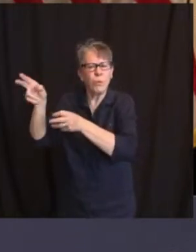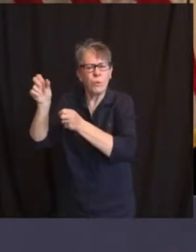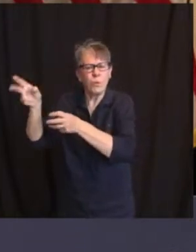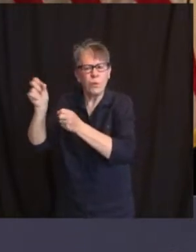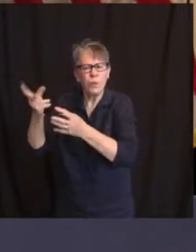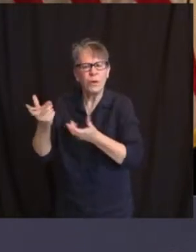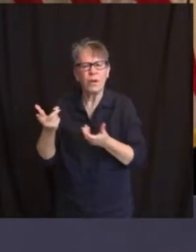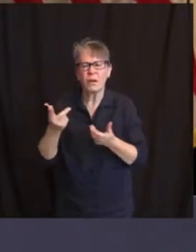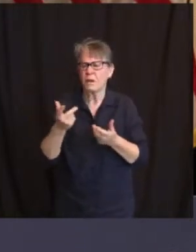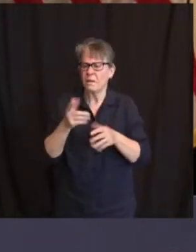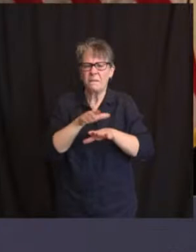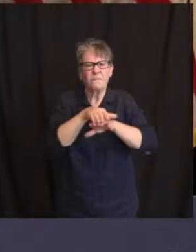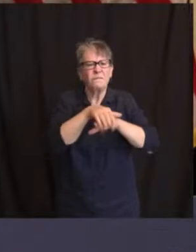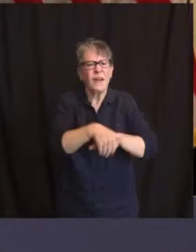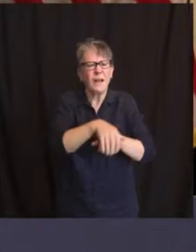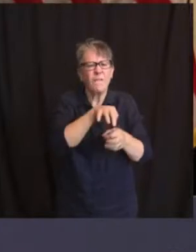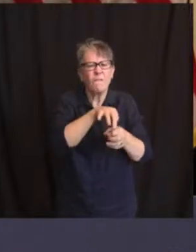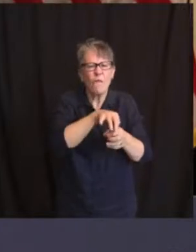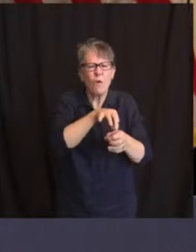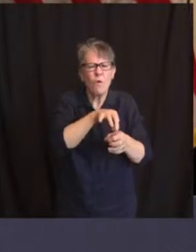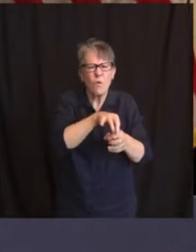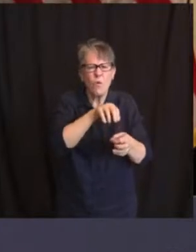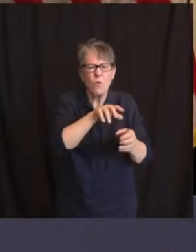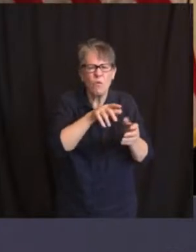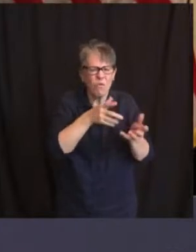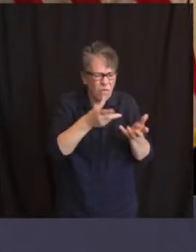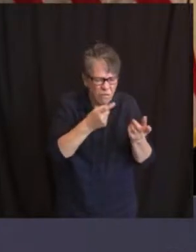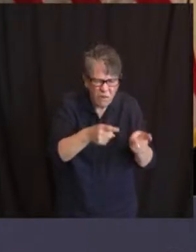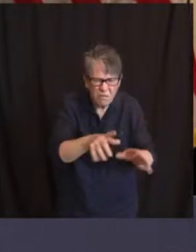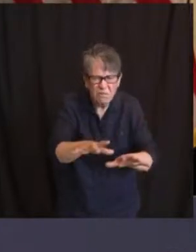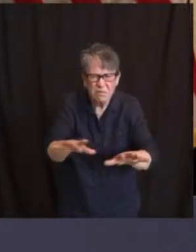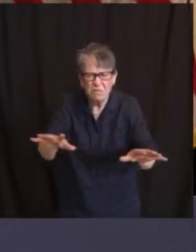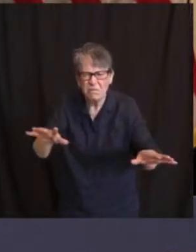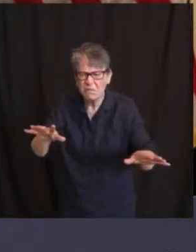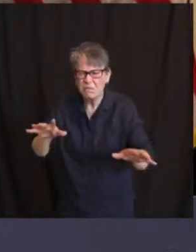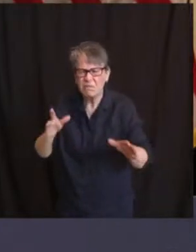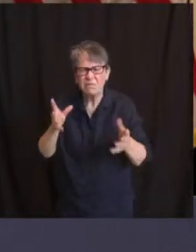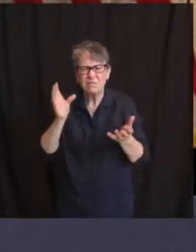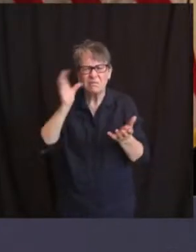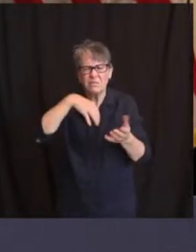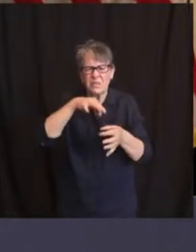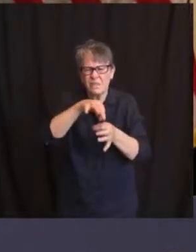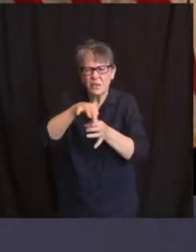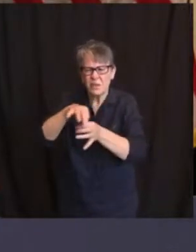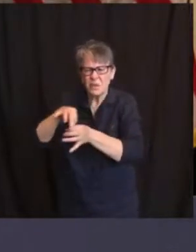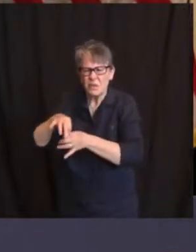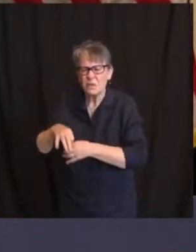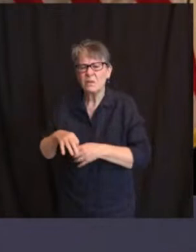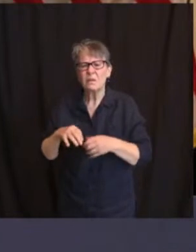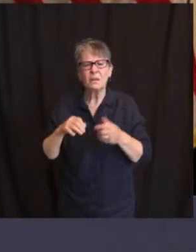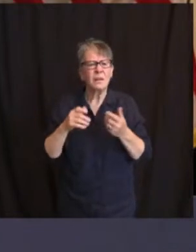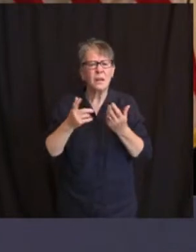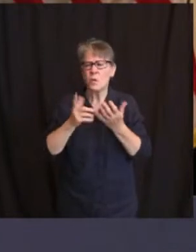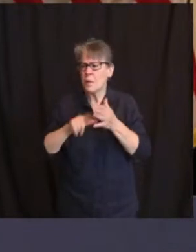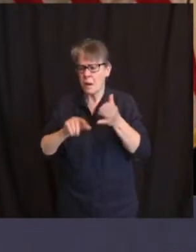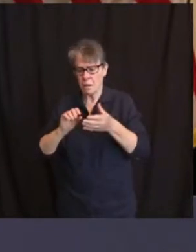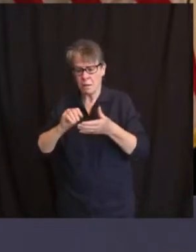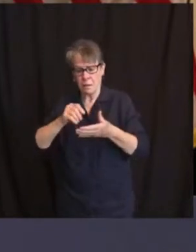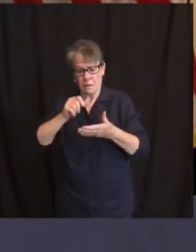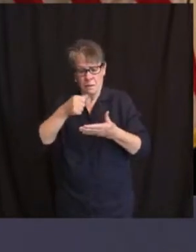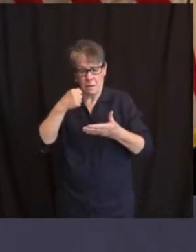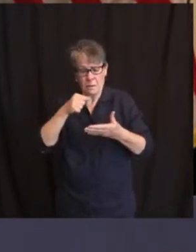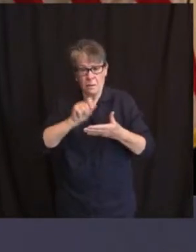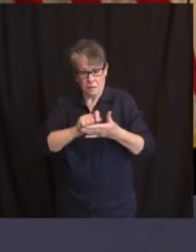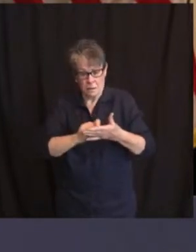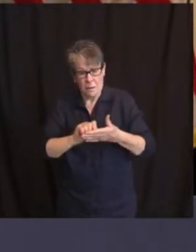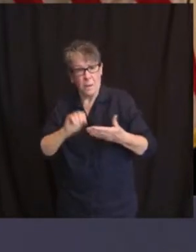of towns. And we are also seeing many mail-in ballots take a week or more to arrive.